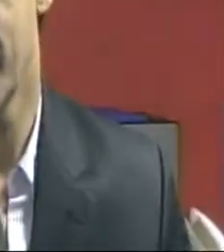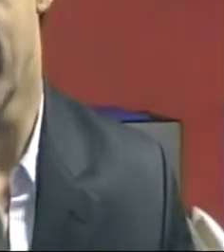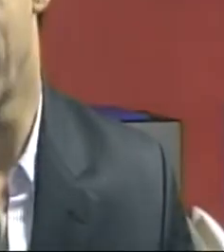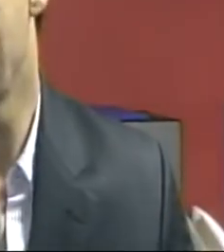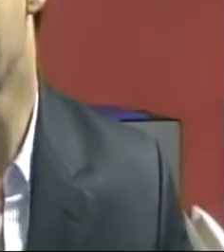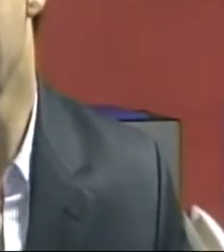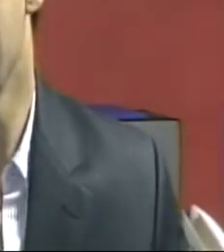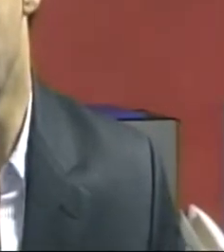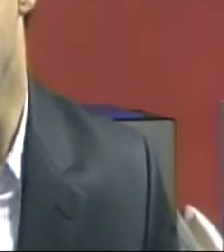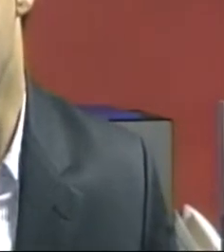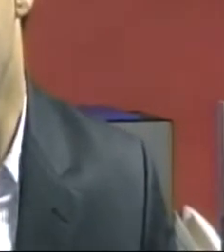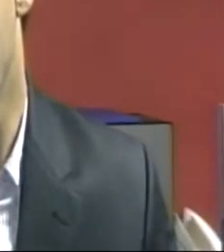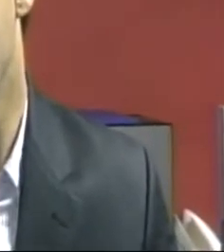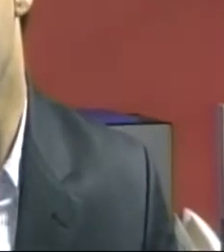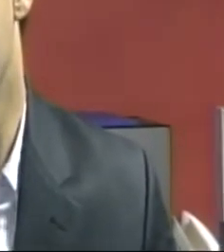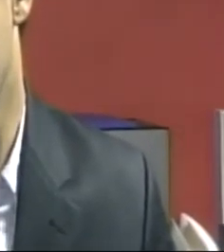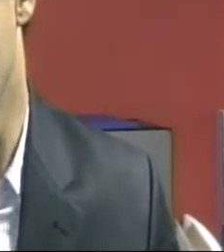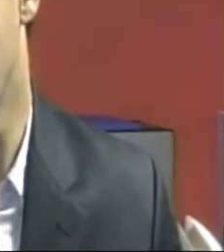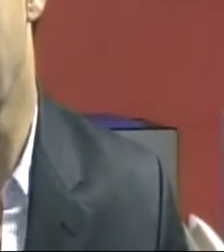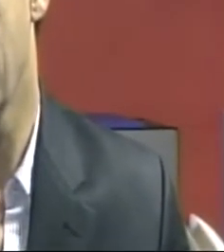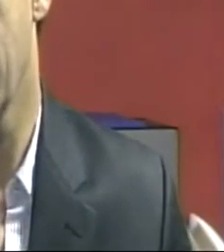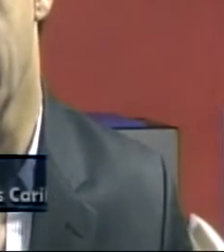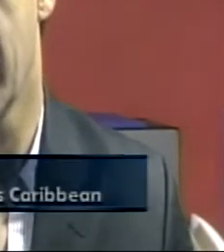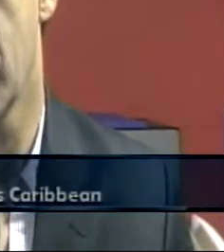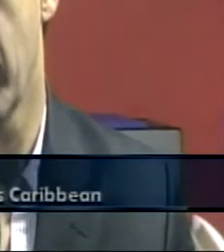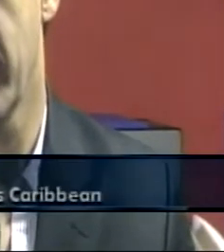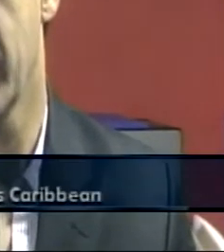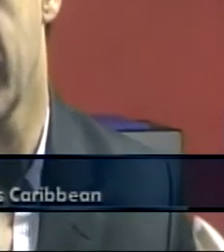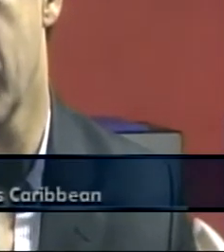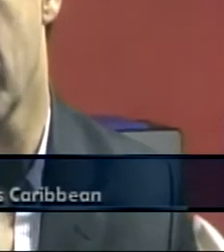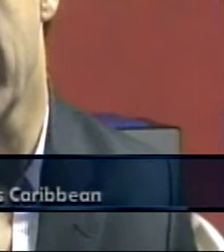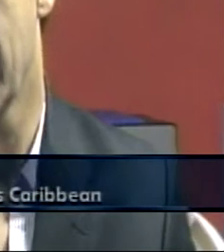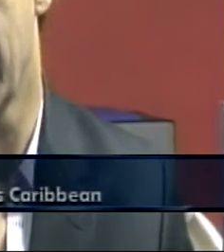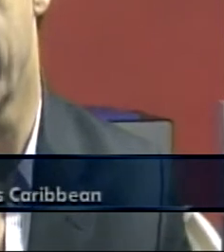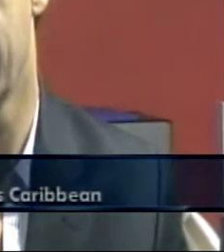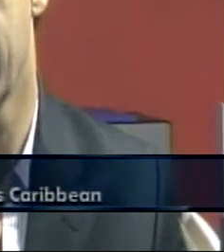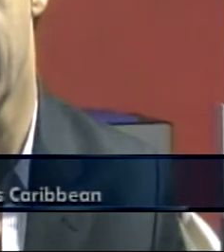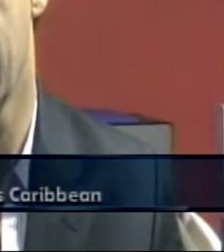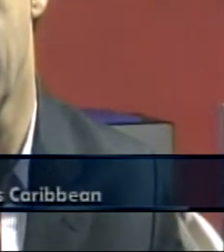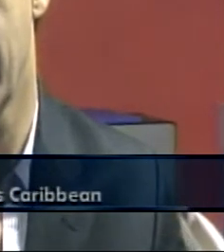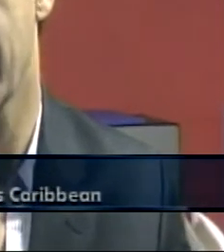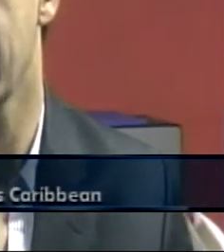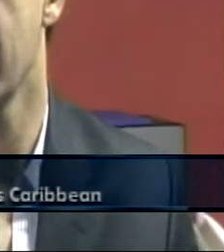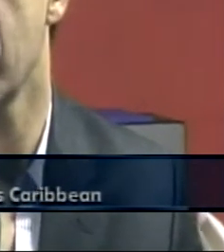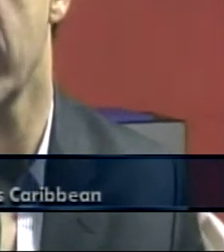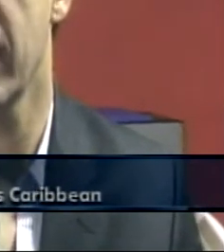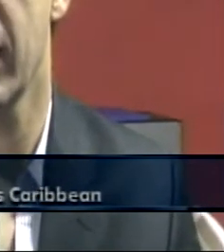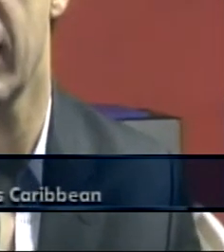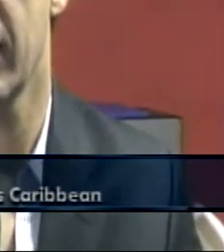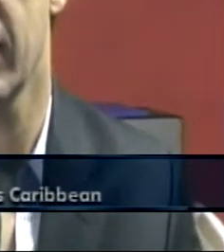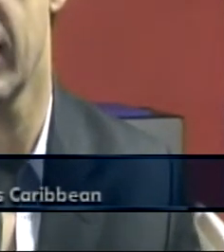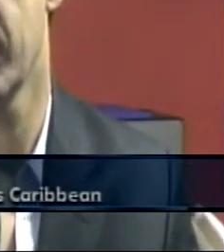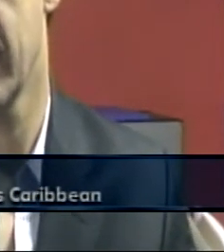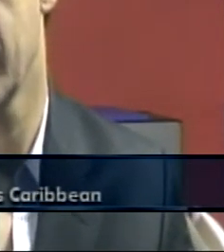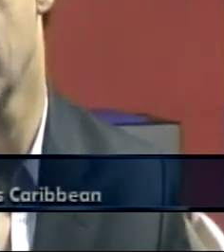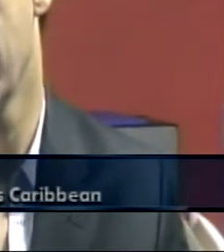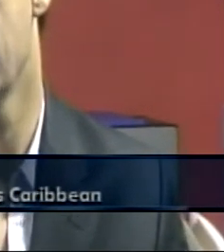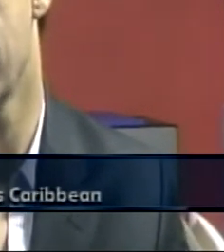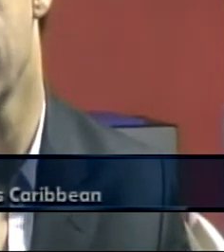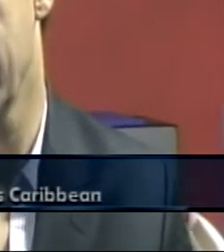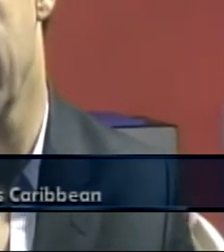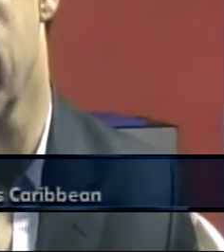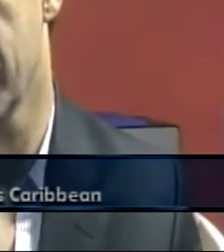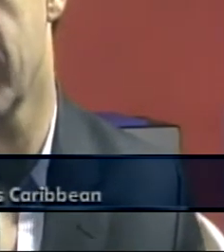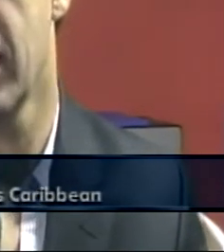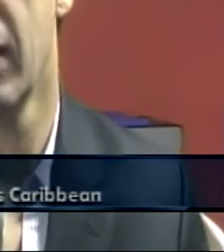Started in Barbados and in the region 5 years ago in 2011. Back then we had 12